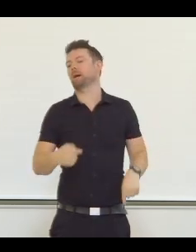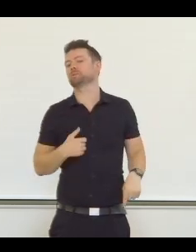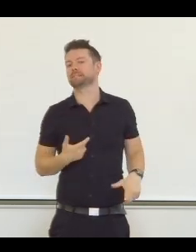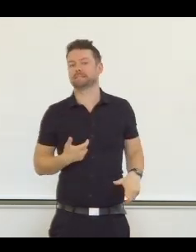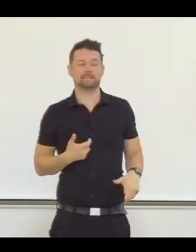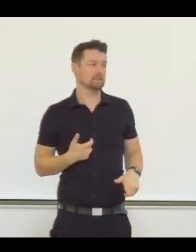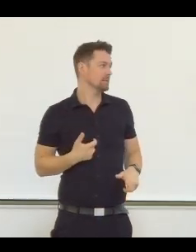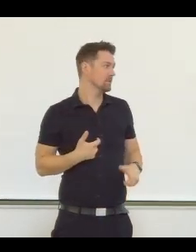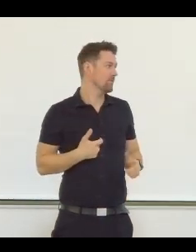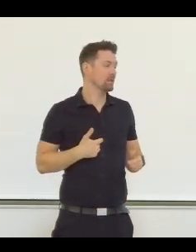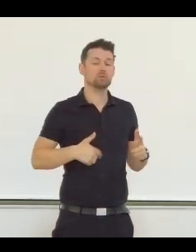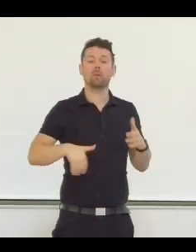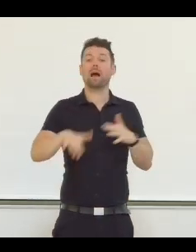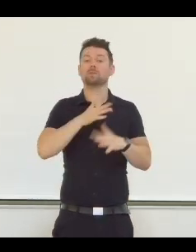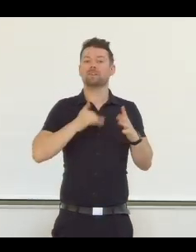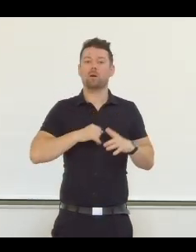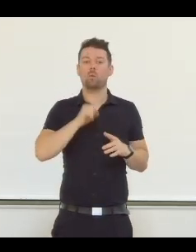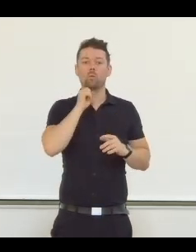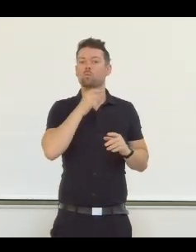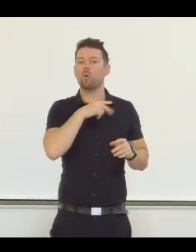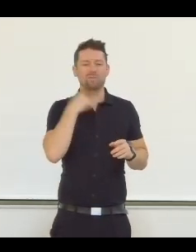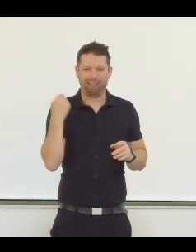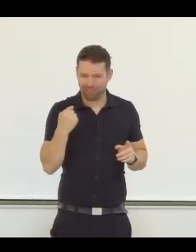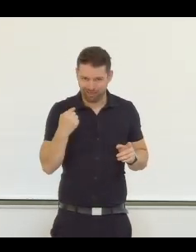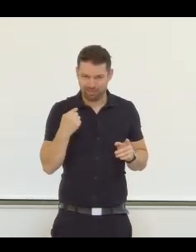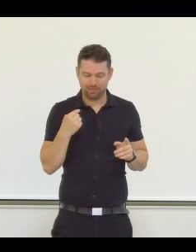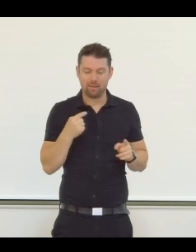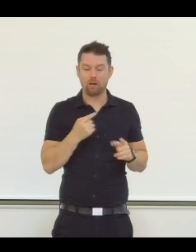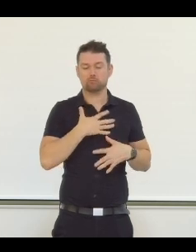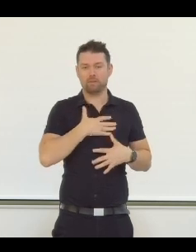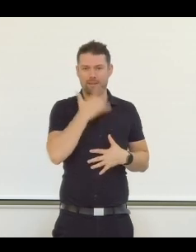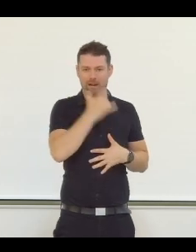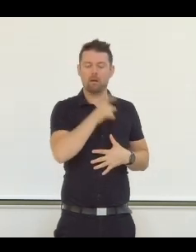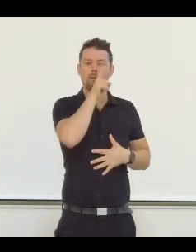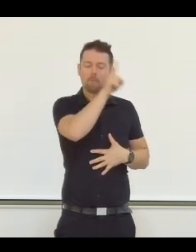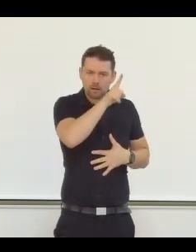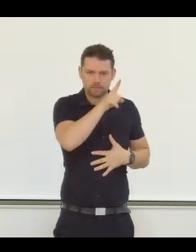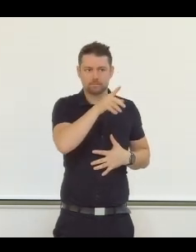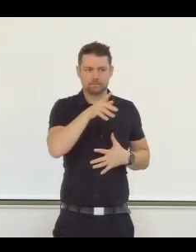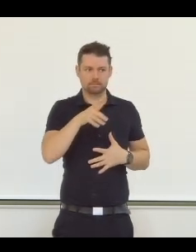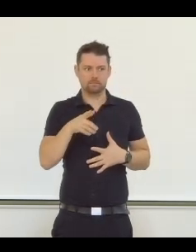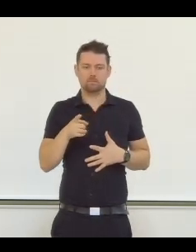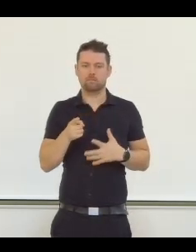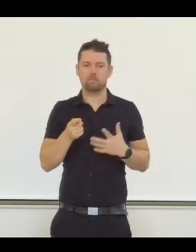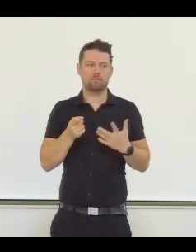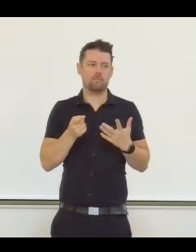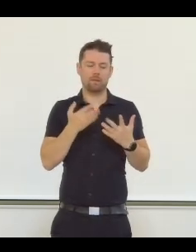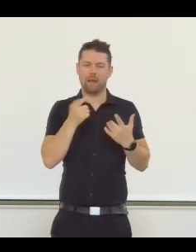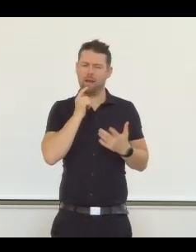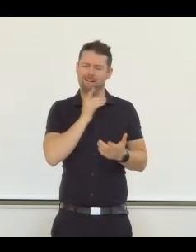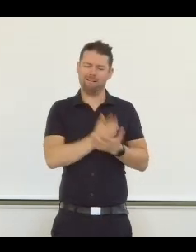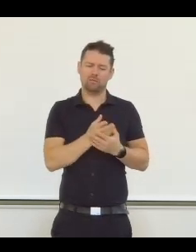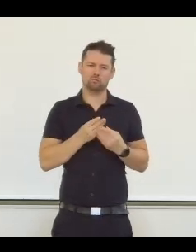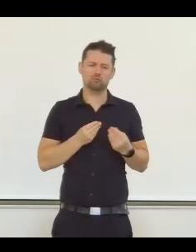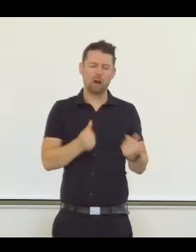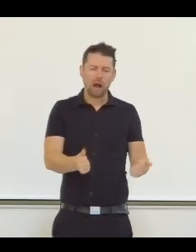that's breathable. It doesn't kill anyone if you breathe it in, but the air is going to be extremely dry, and there